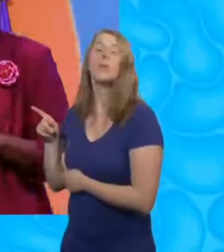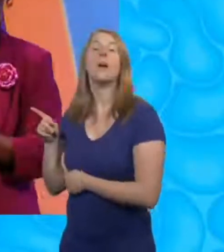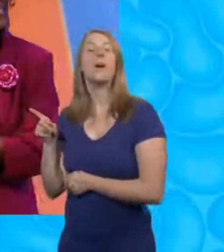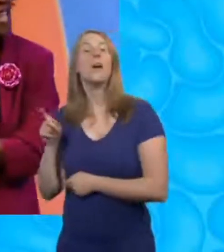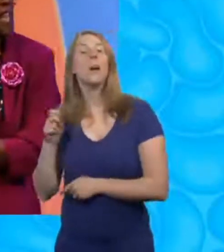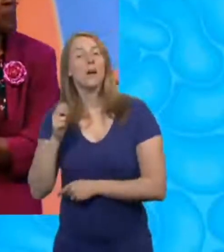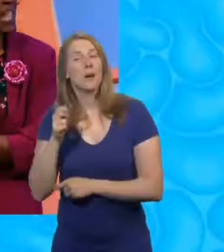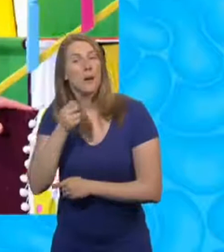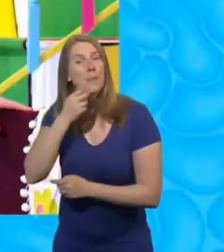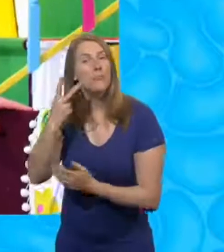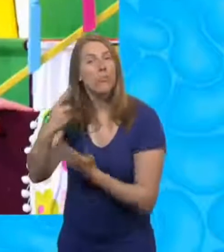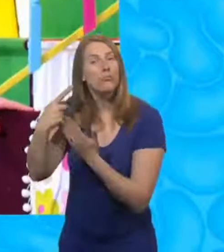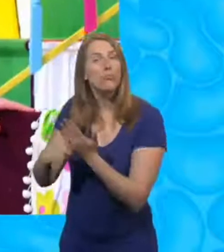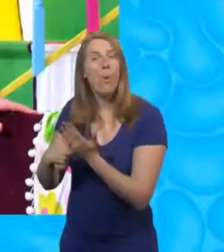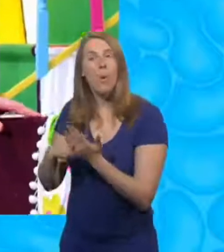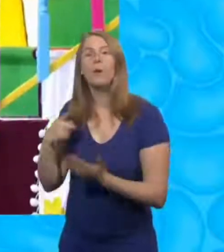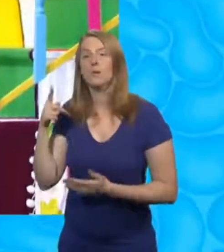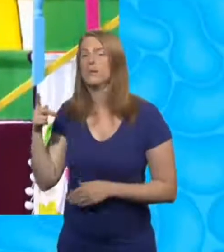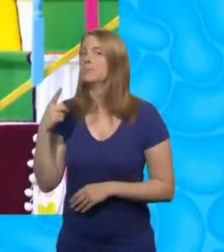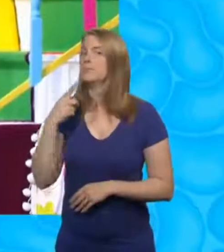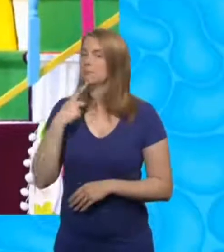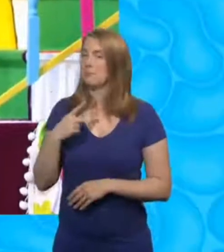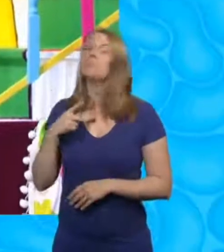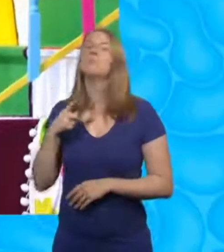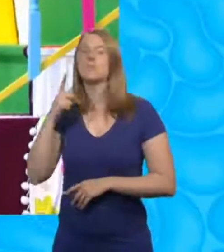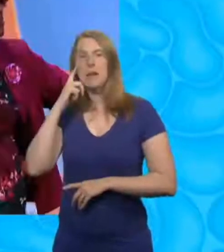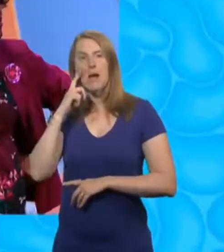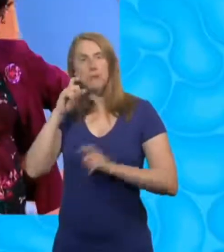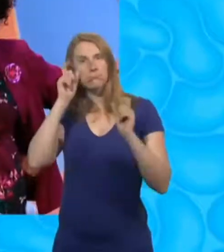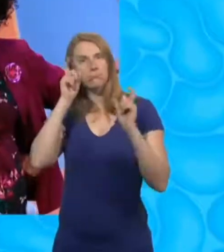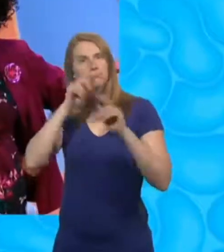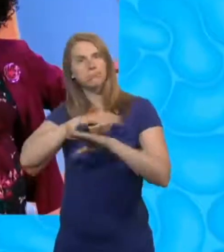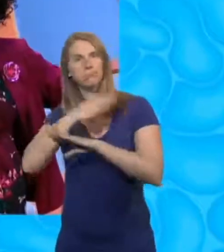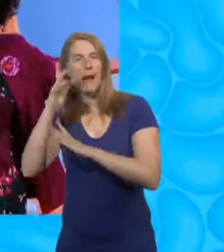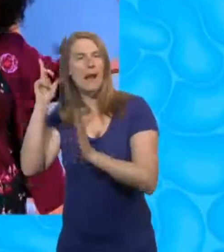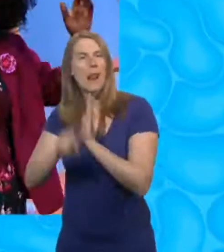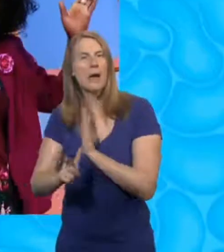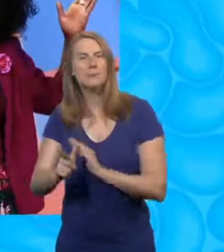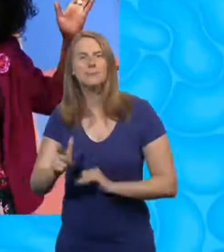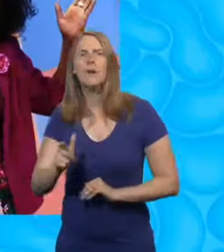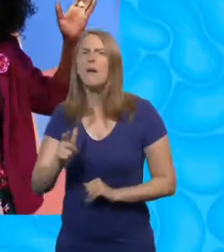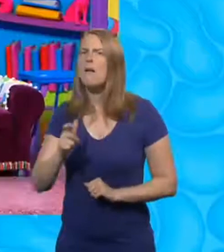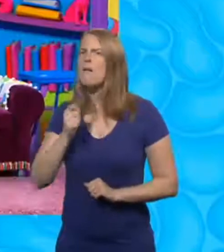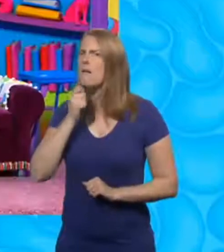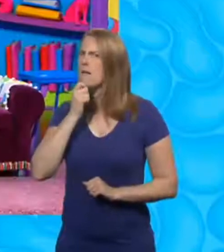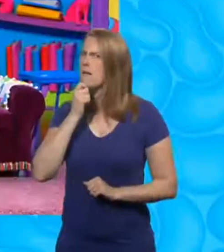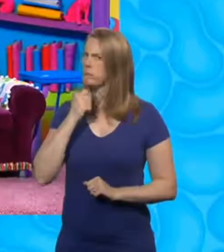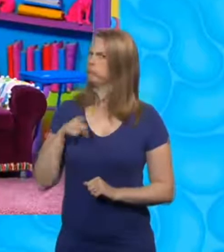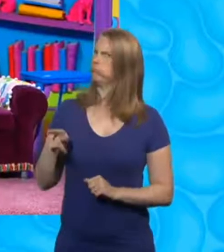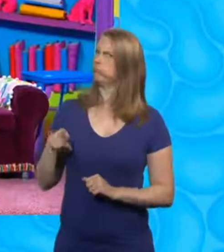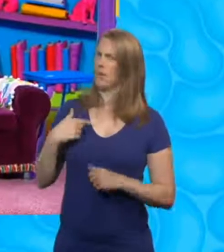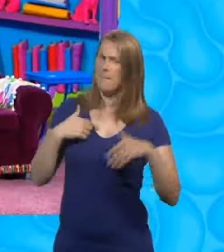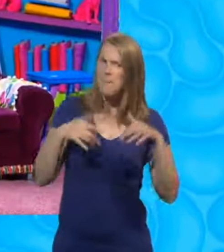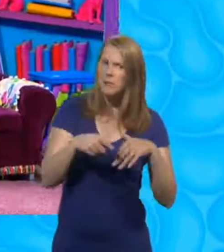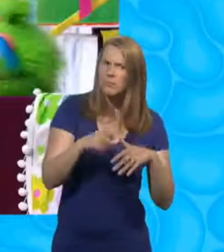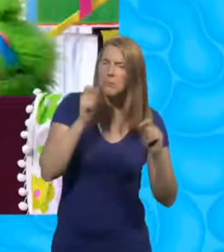says, stay up late. Well, I don't usually let my little monsters stay up late. Hang on a